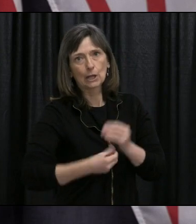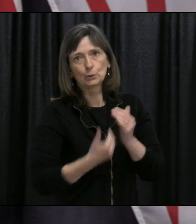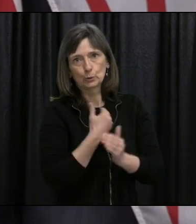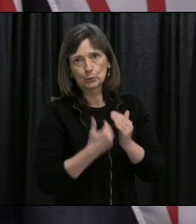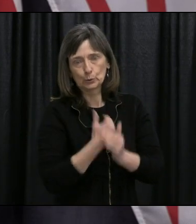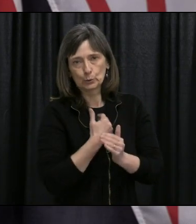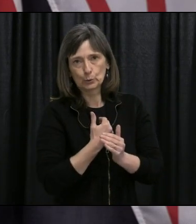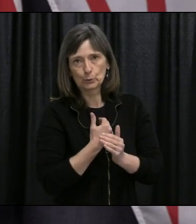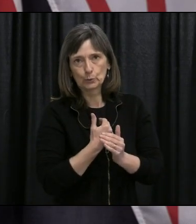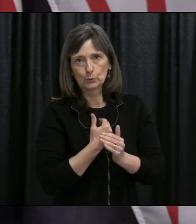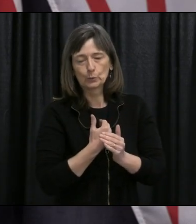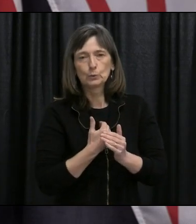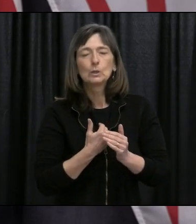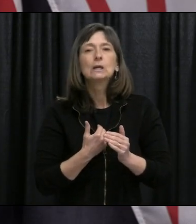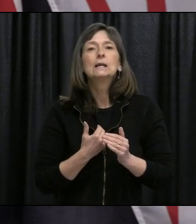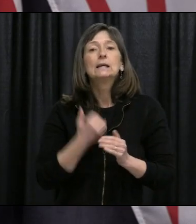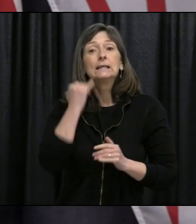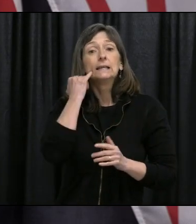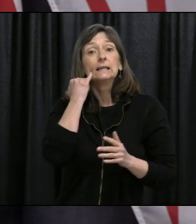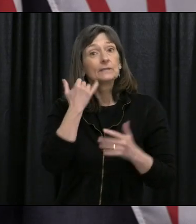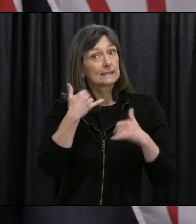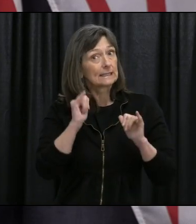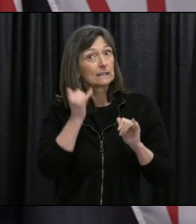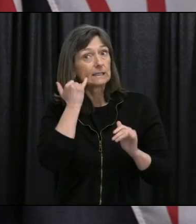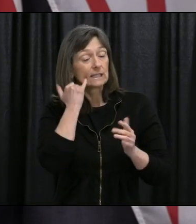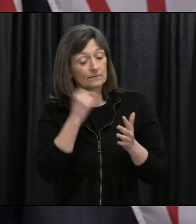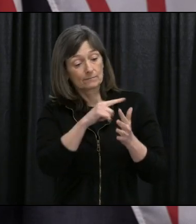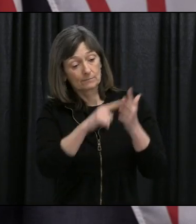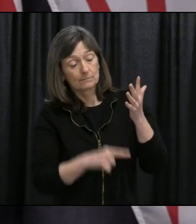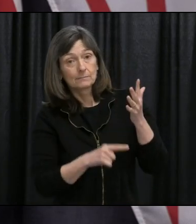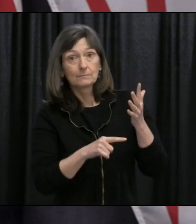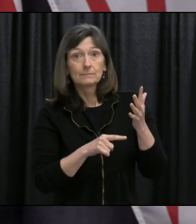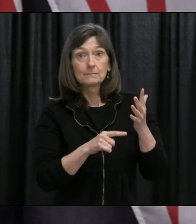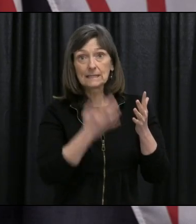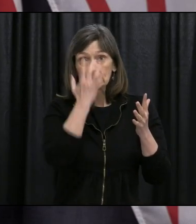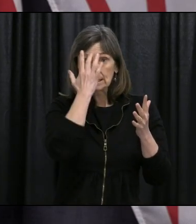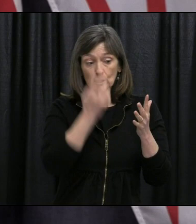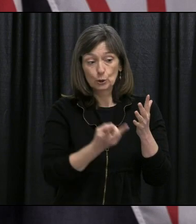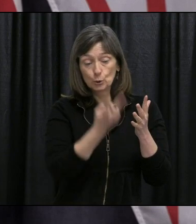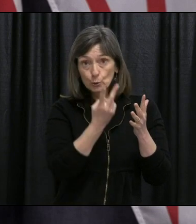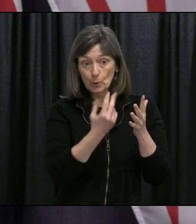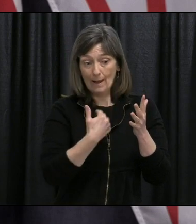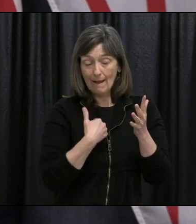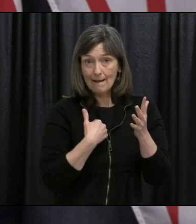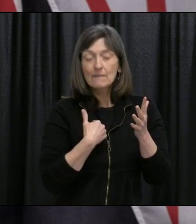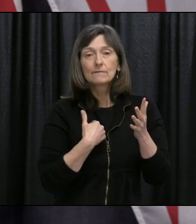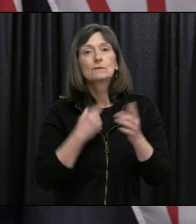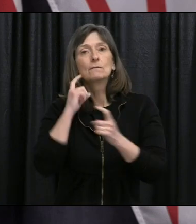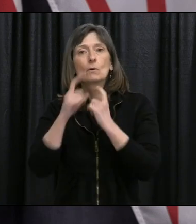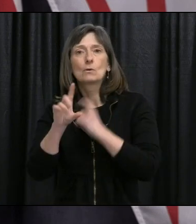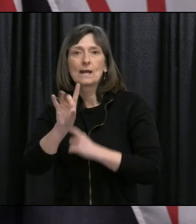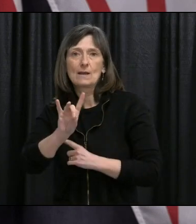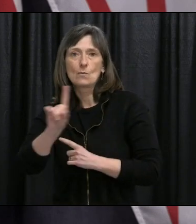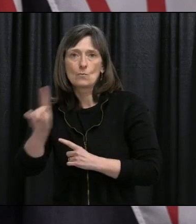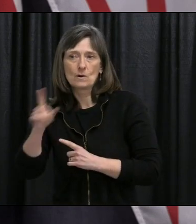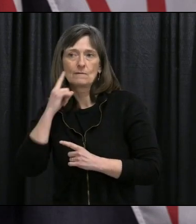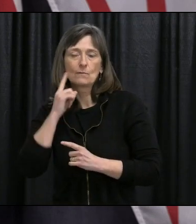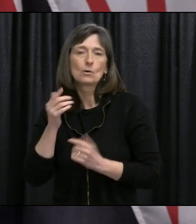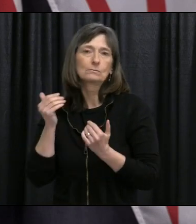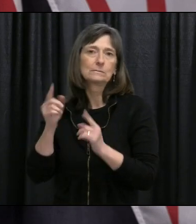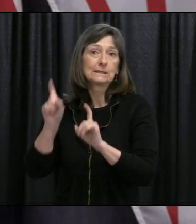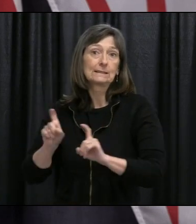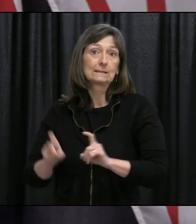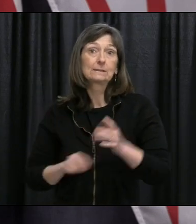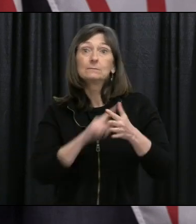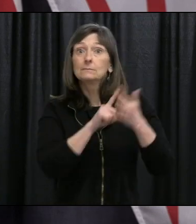or worsening symptoms should contact 811 for follow-up and arranging testing. So the